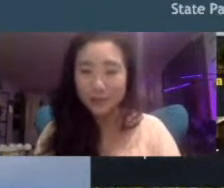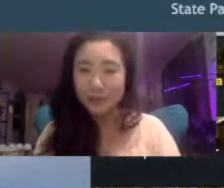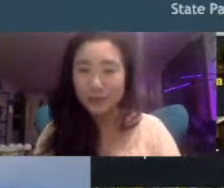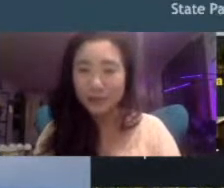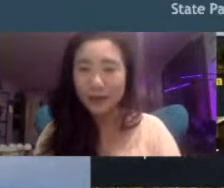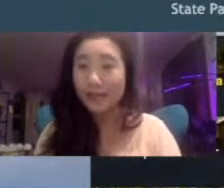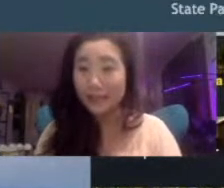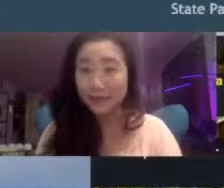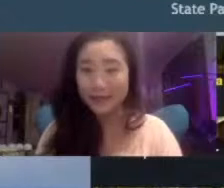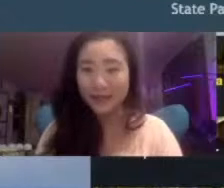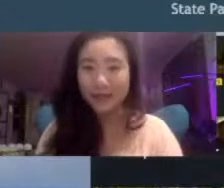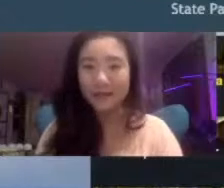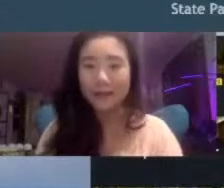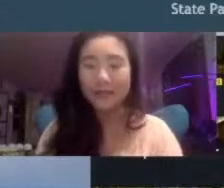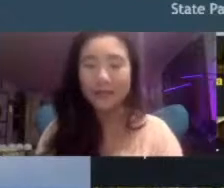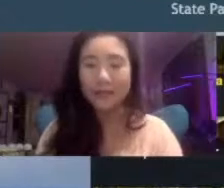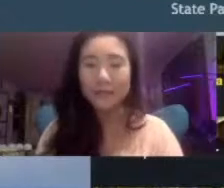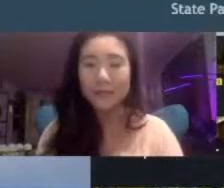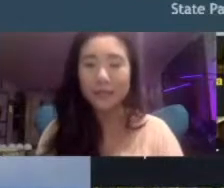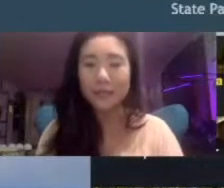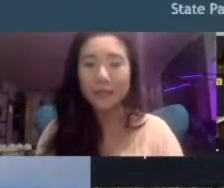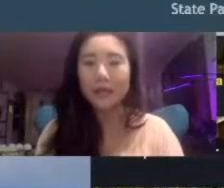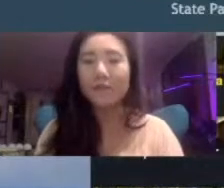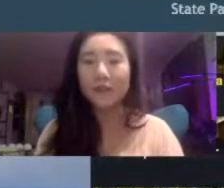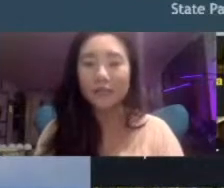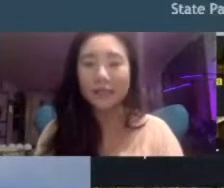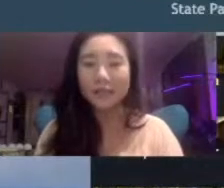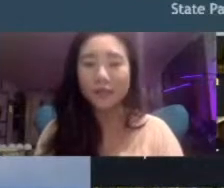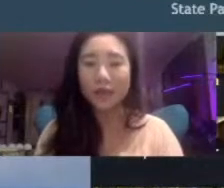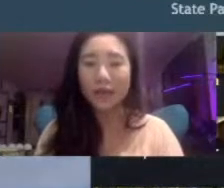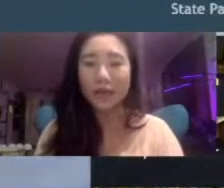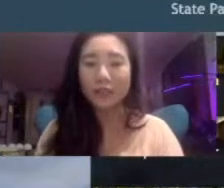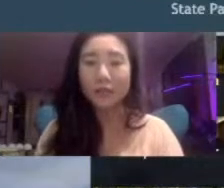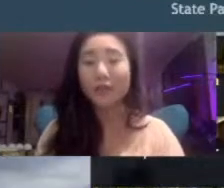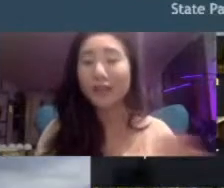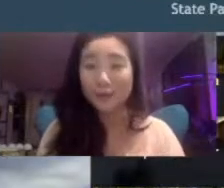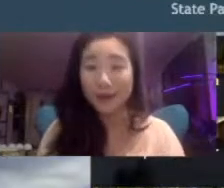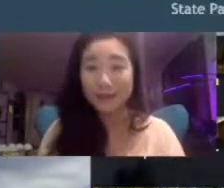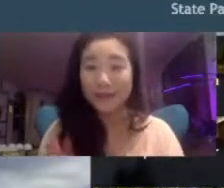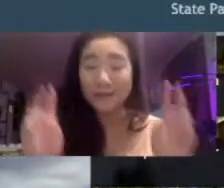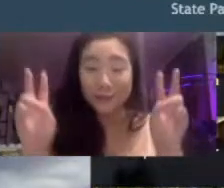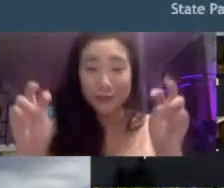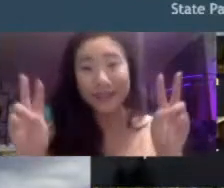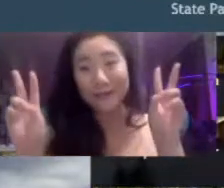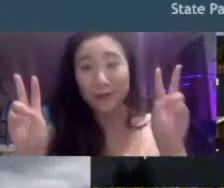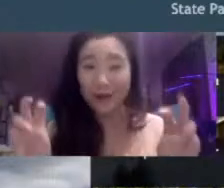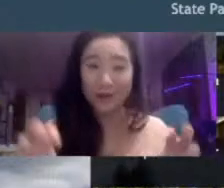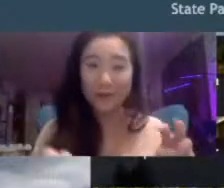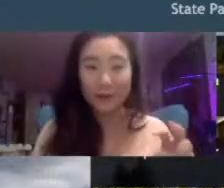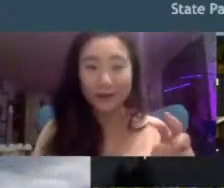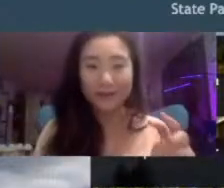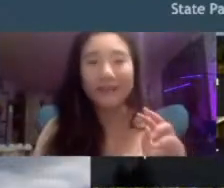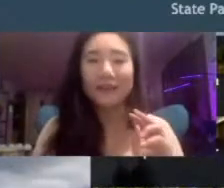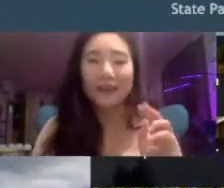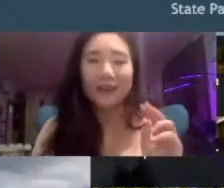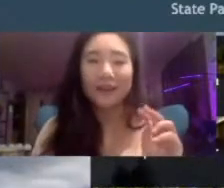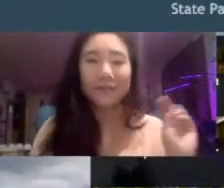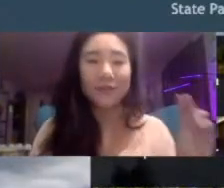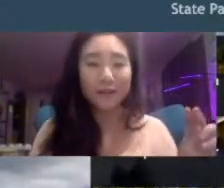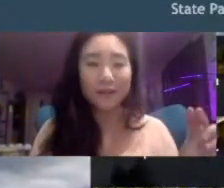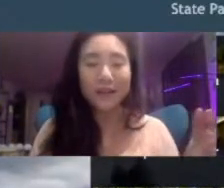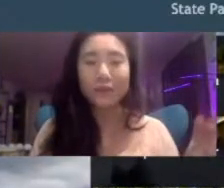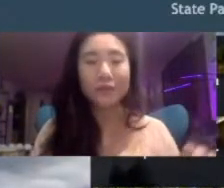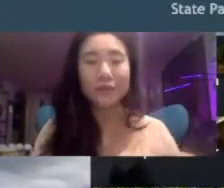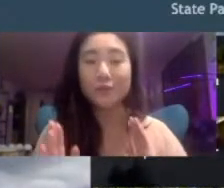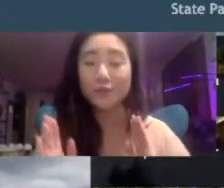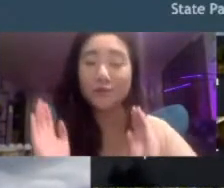yellow and blue hiking man icon, and it's going to be a fantastic way to click around and virtually walk around the park. If you click